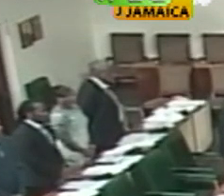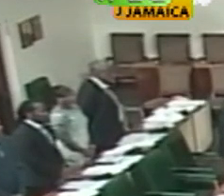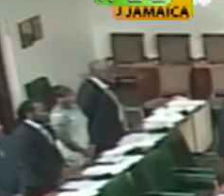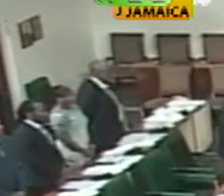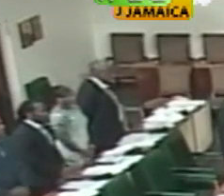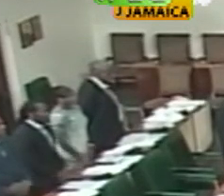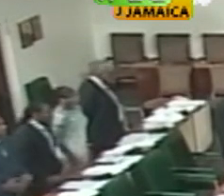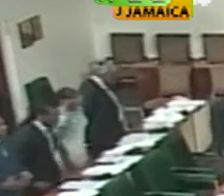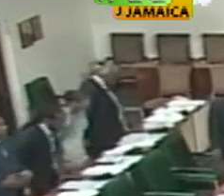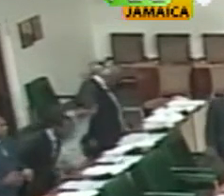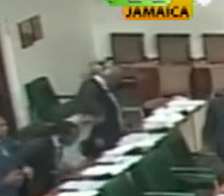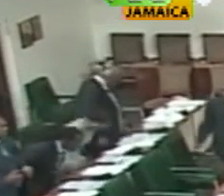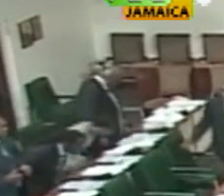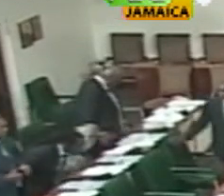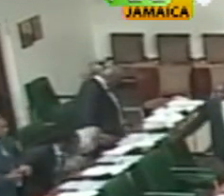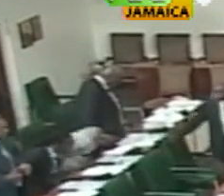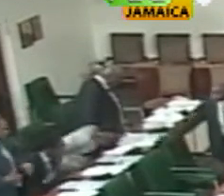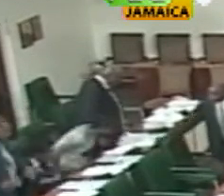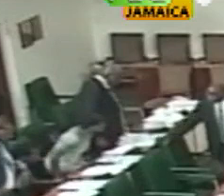Seated, please.